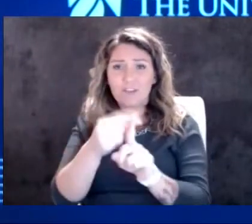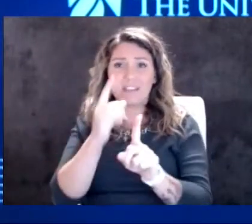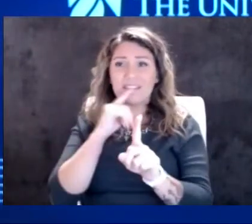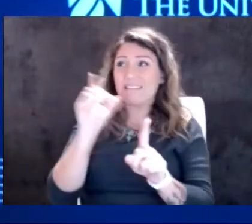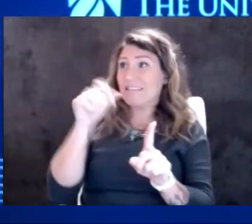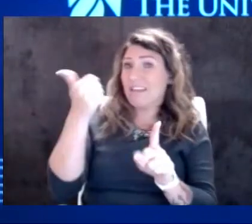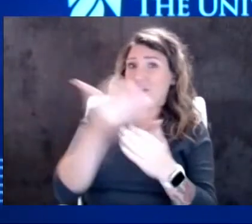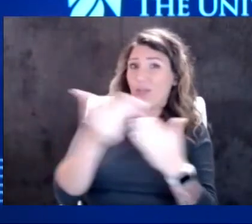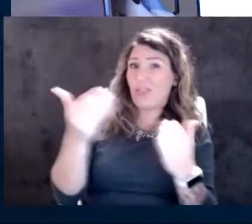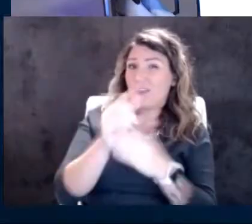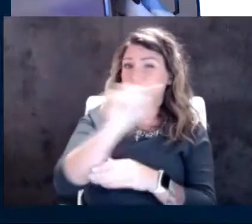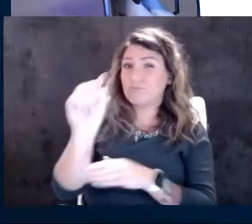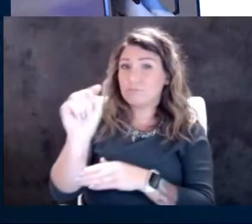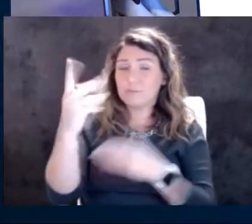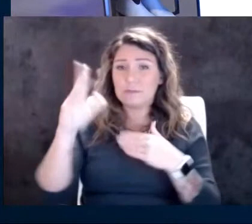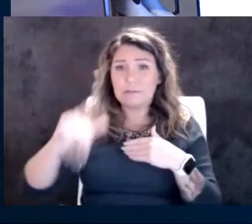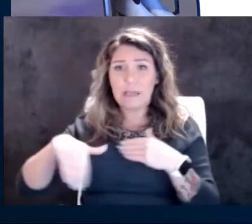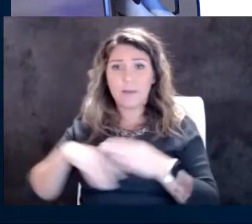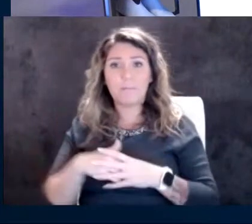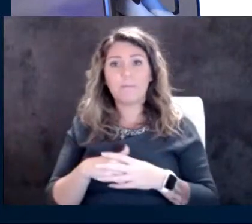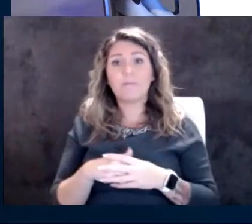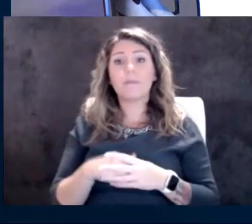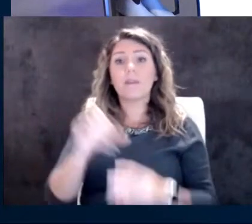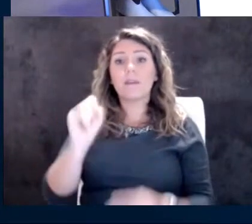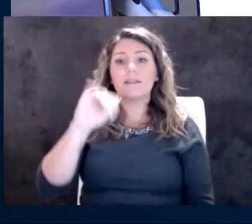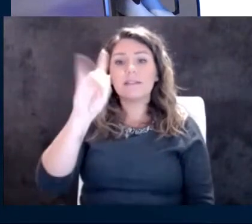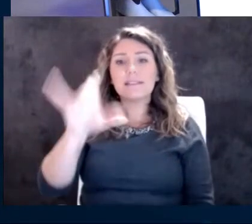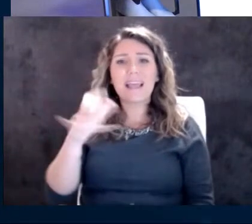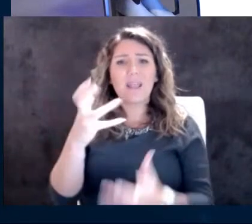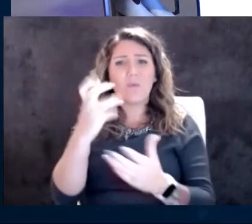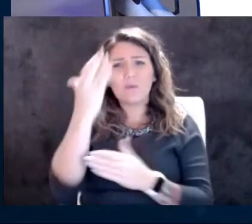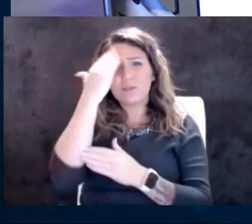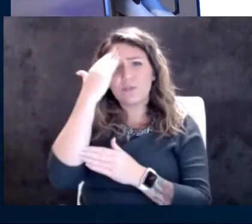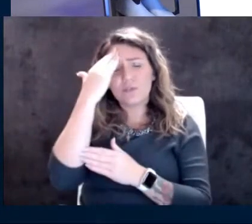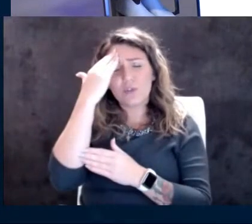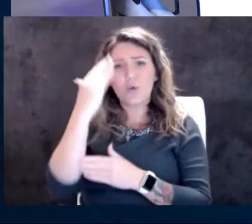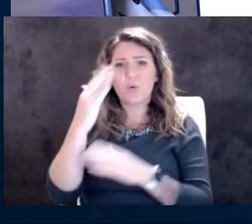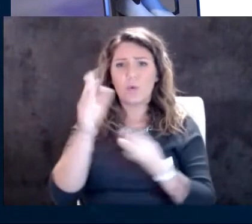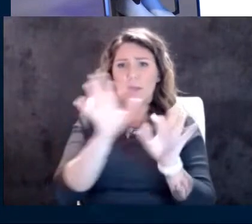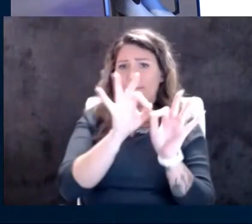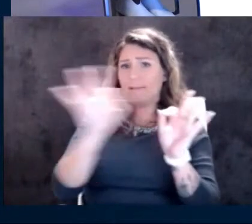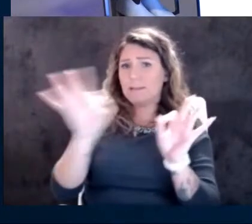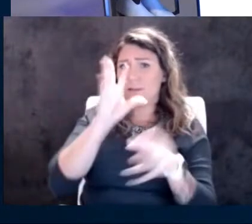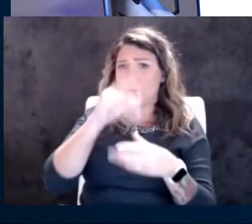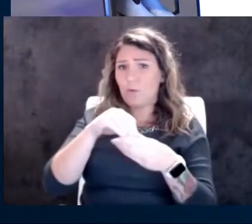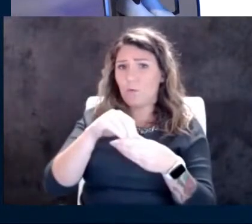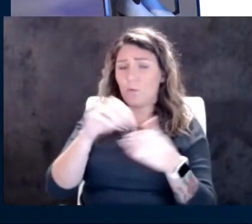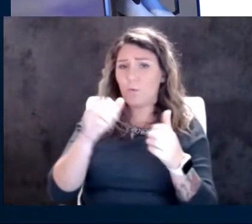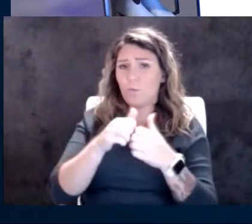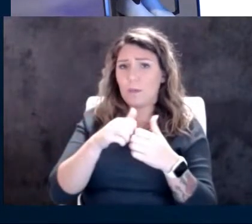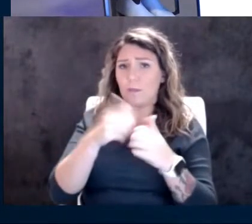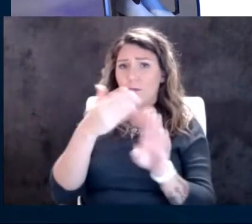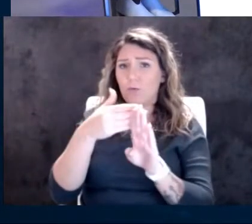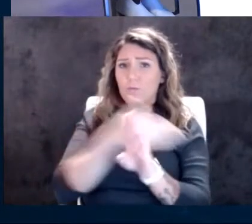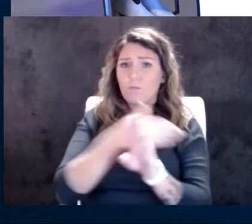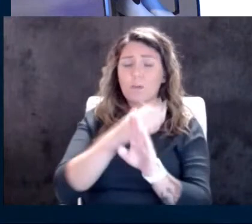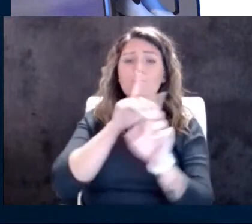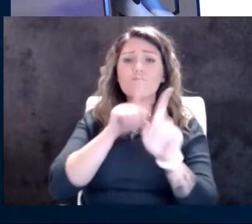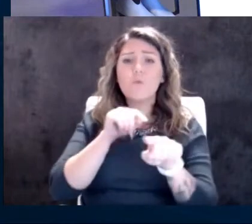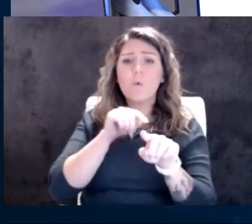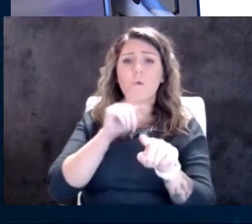there yet. All right, Sally wants to know, she says this statement was included in the pre-order notice sent